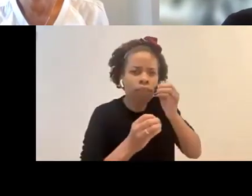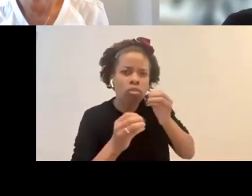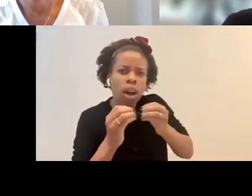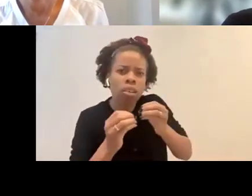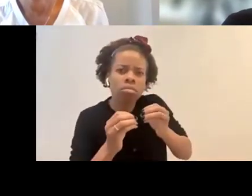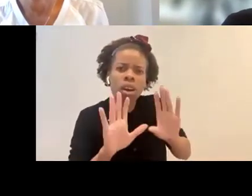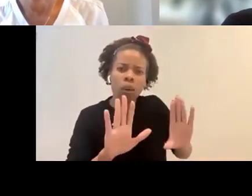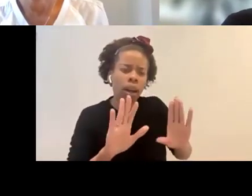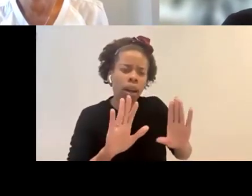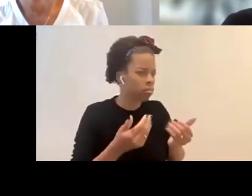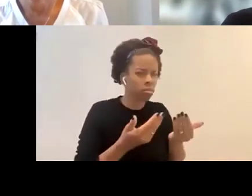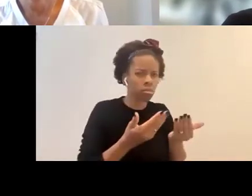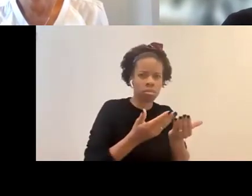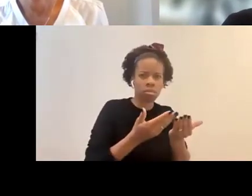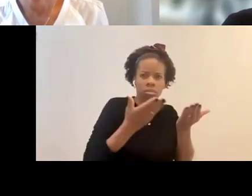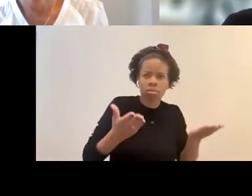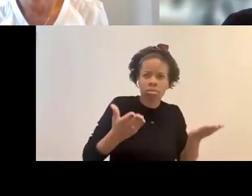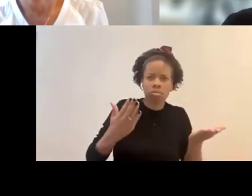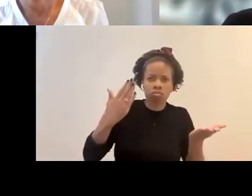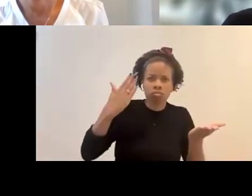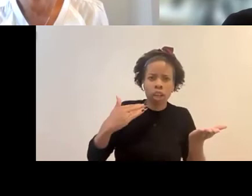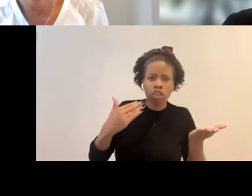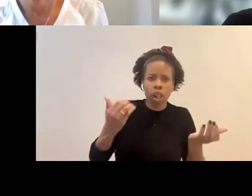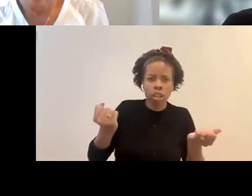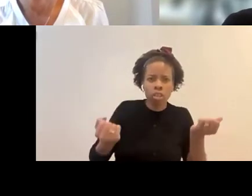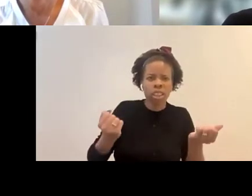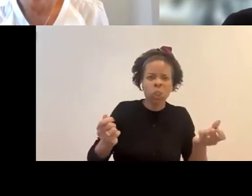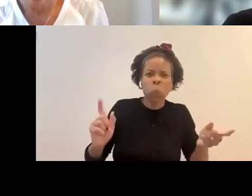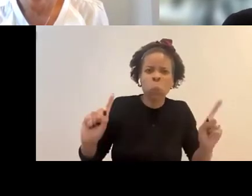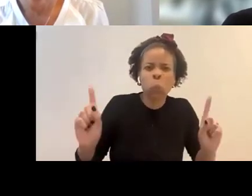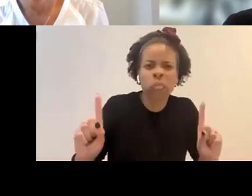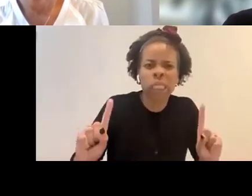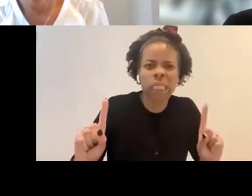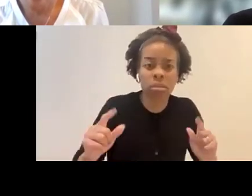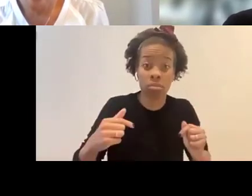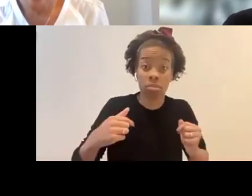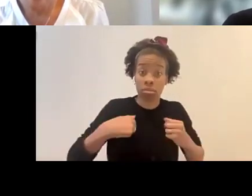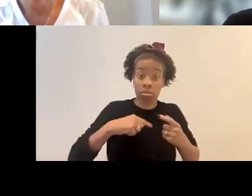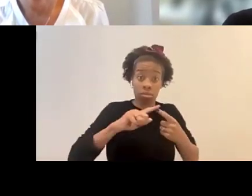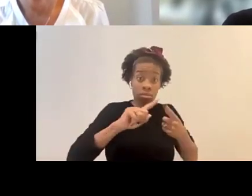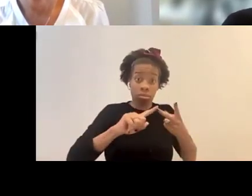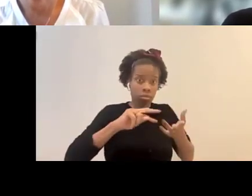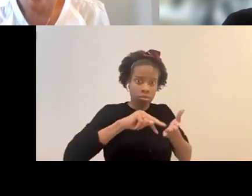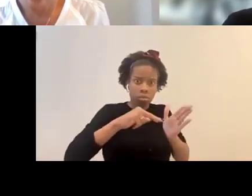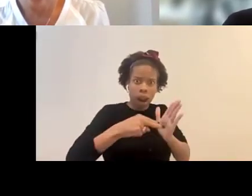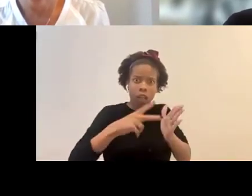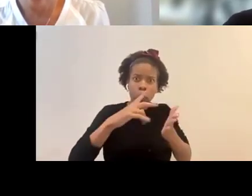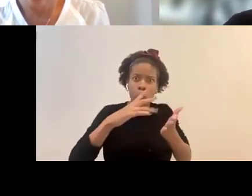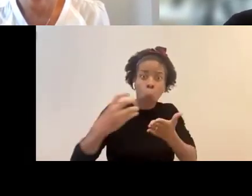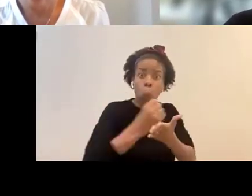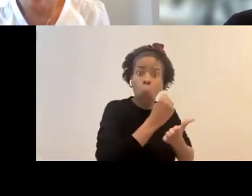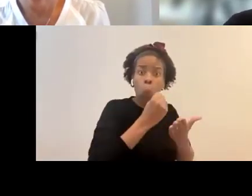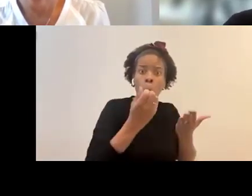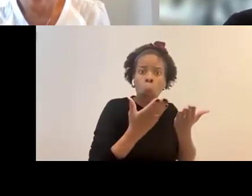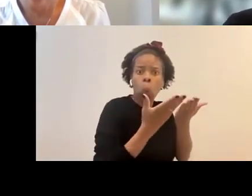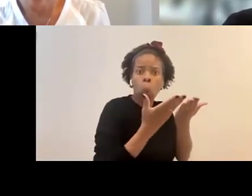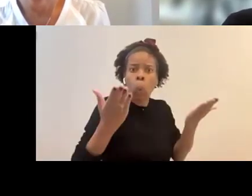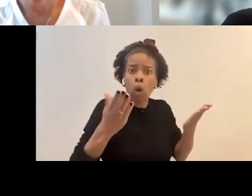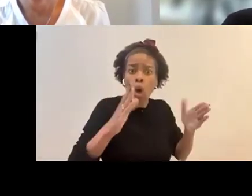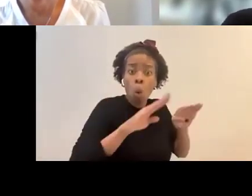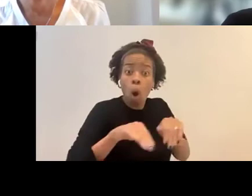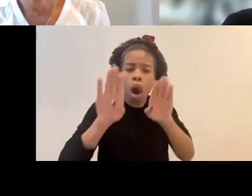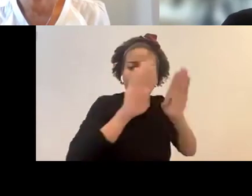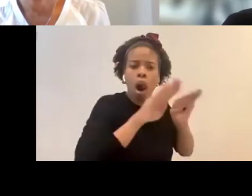racial justice approach and what is our roadmap as we take that journey. And I think the